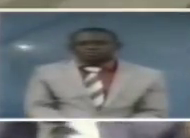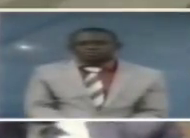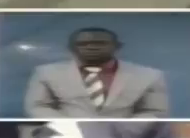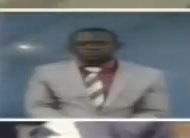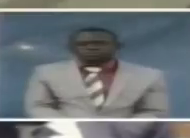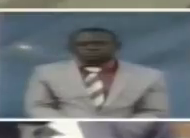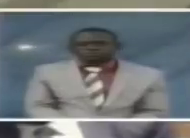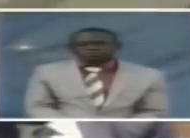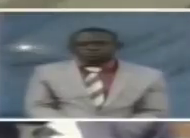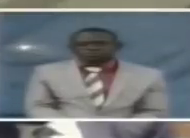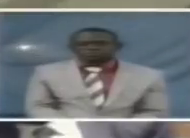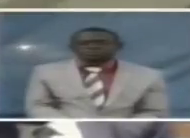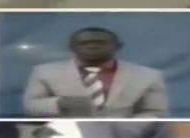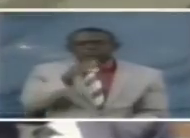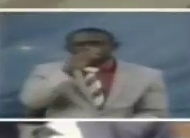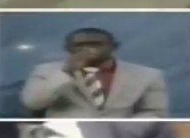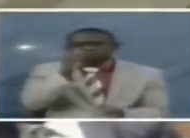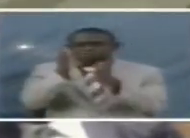Mr. Speaker,